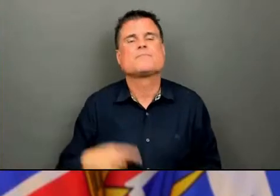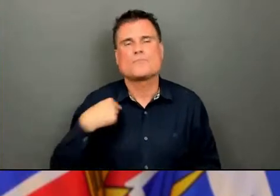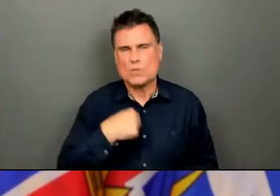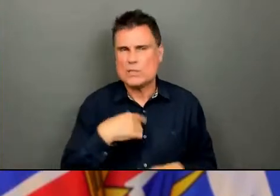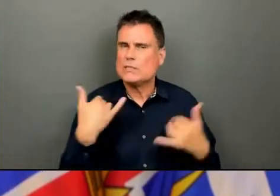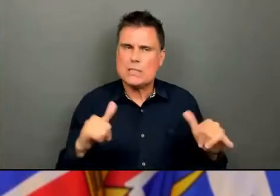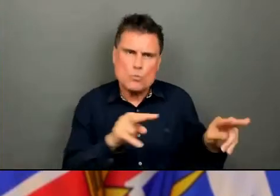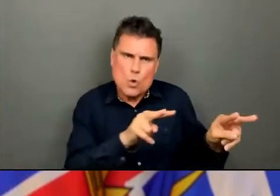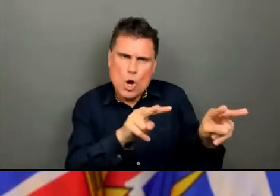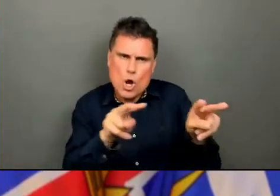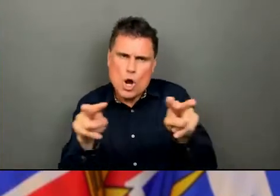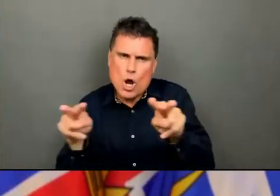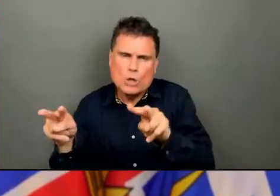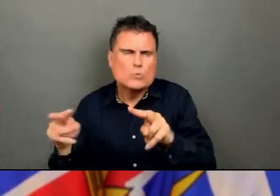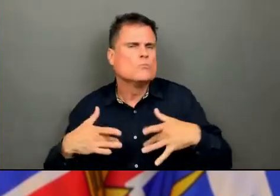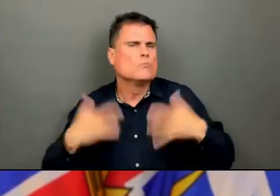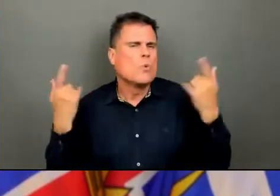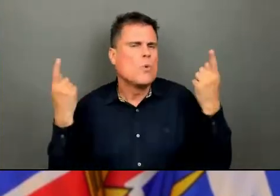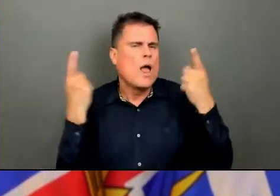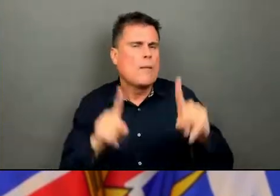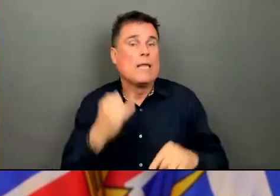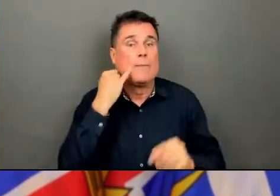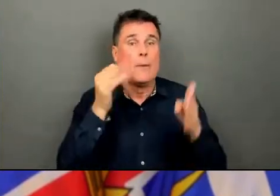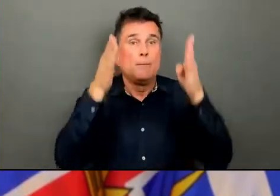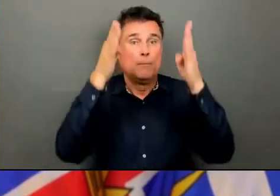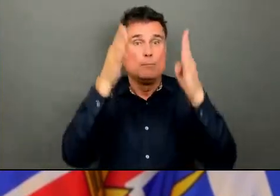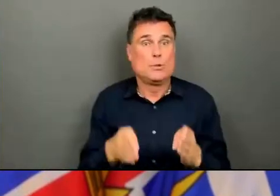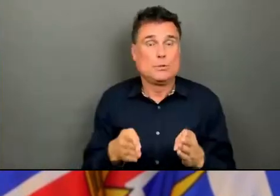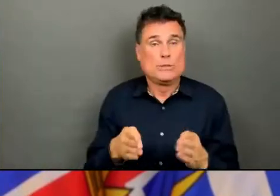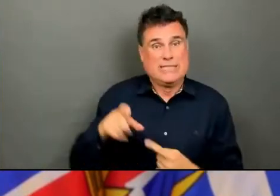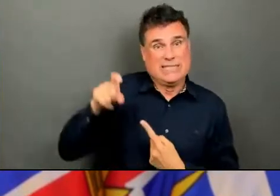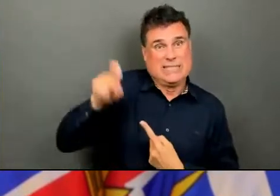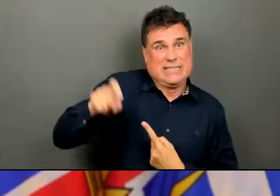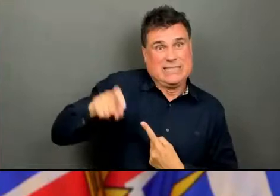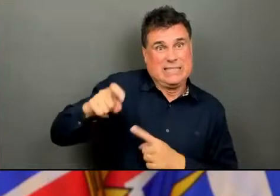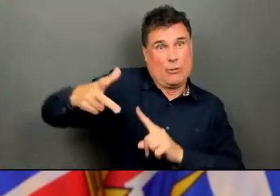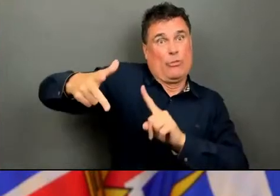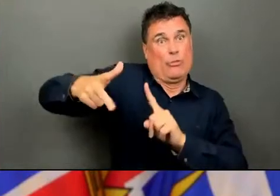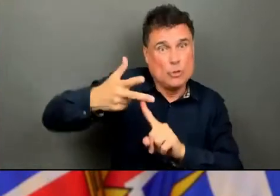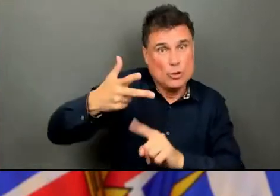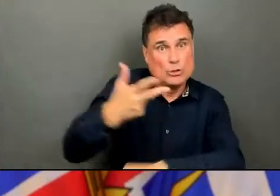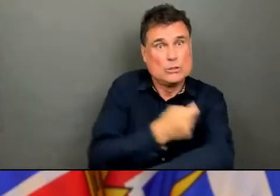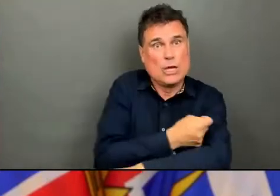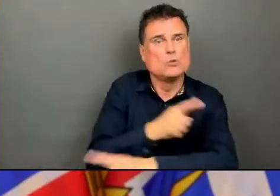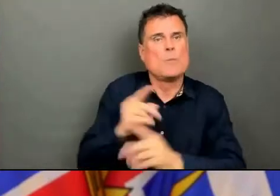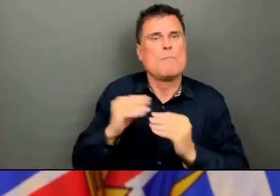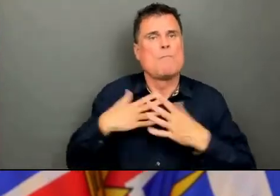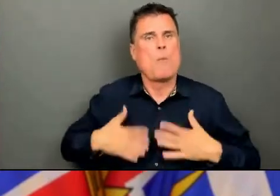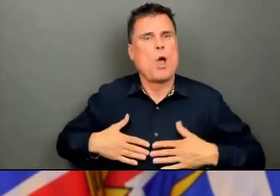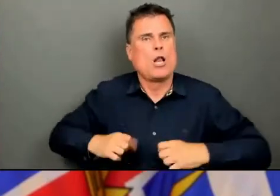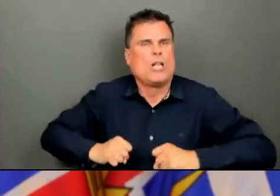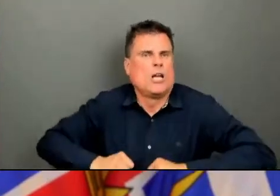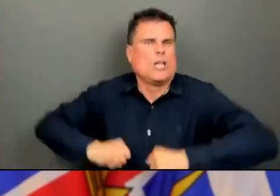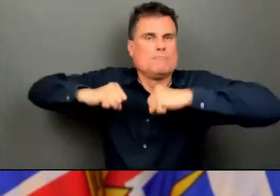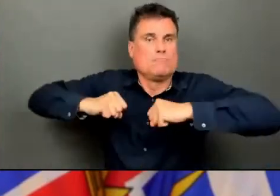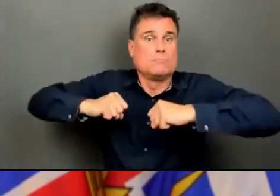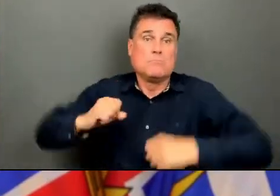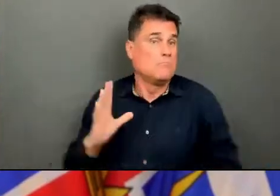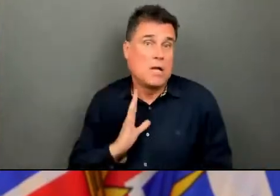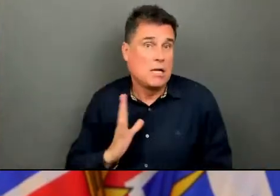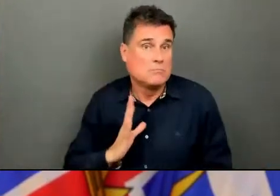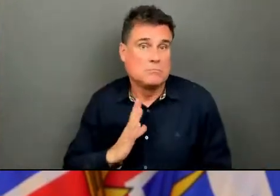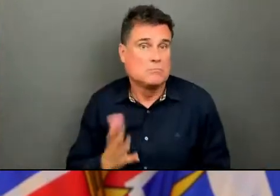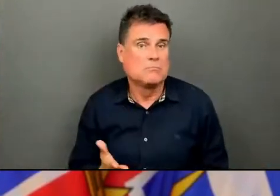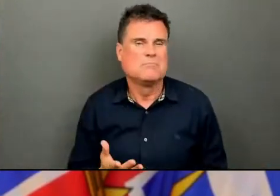time. And if you need a booster dose, we'll be able to provide that to you. So I don't think people need to be